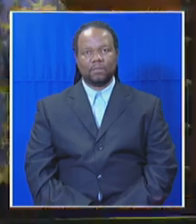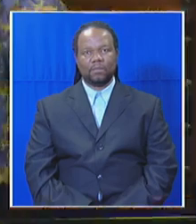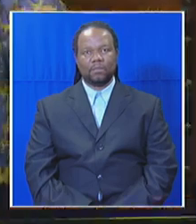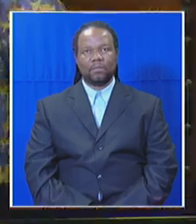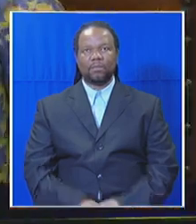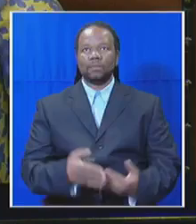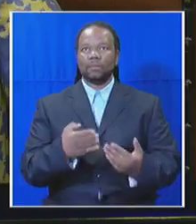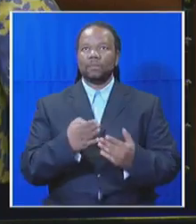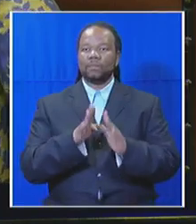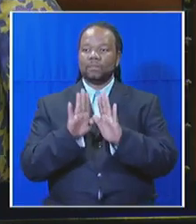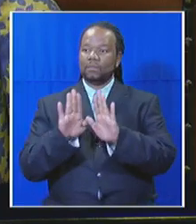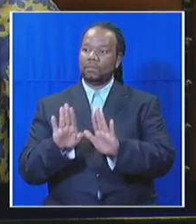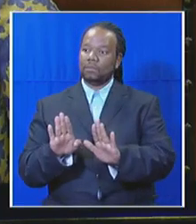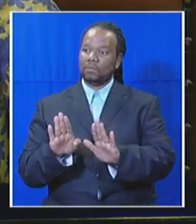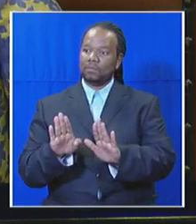order.